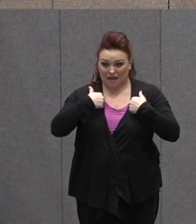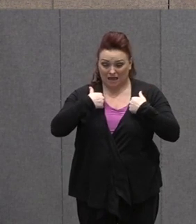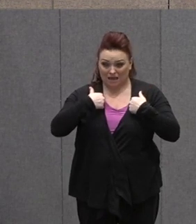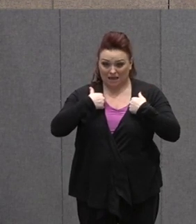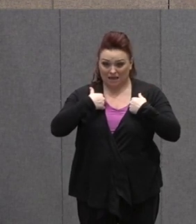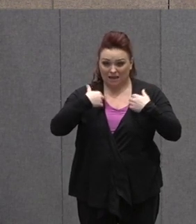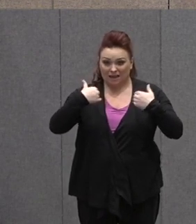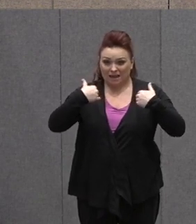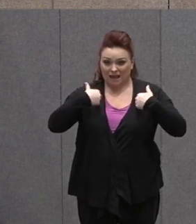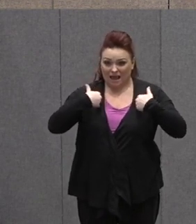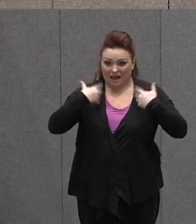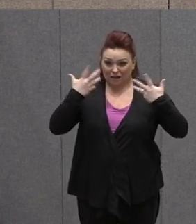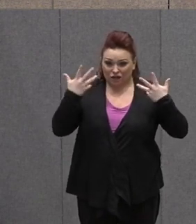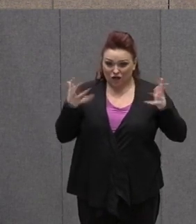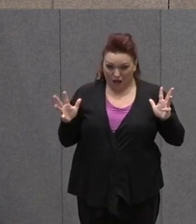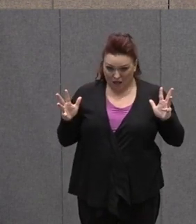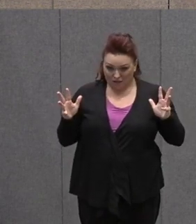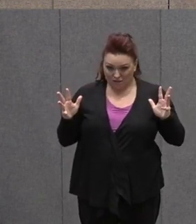got